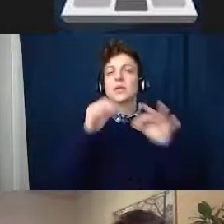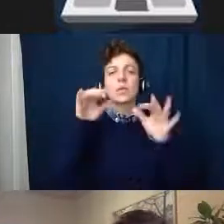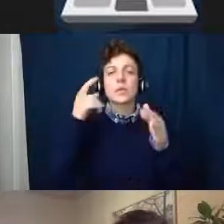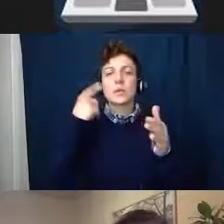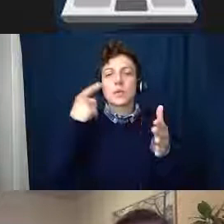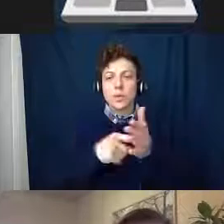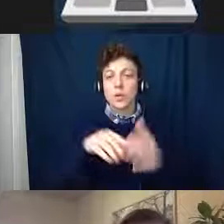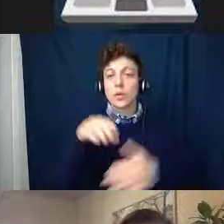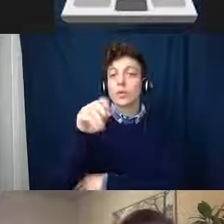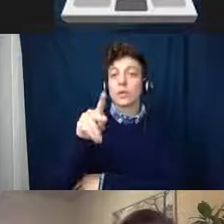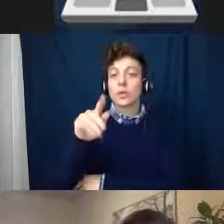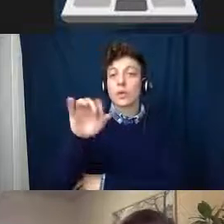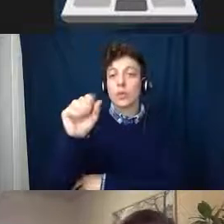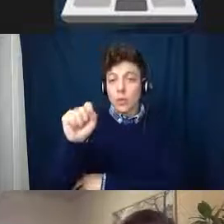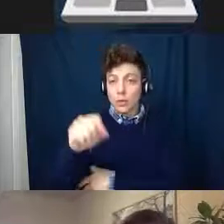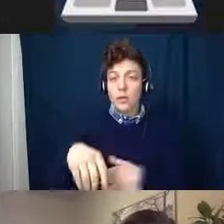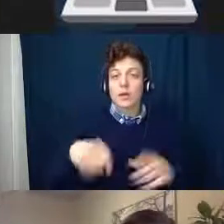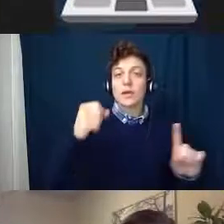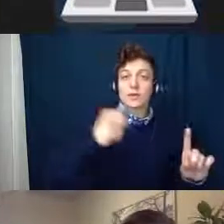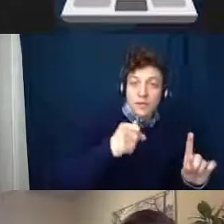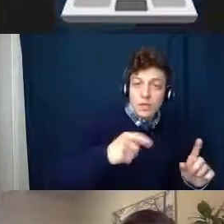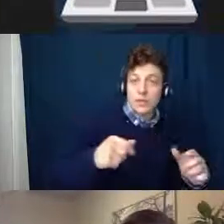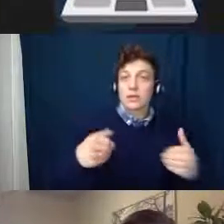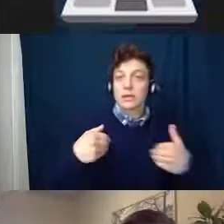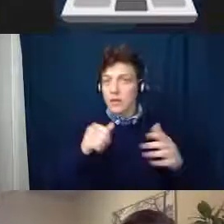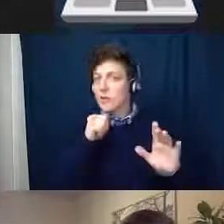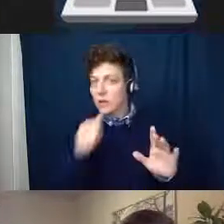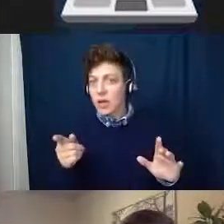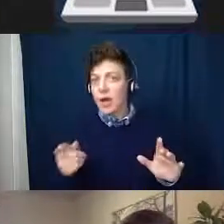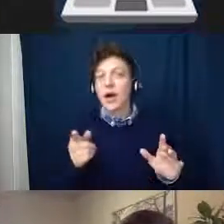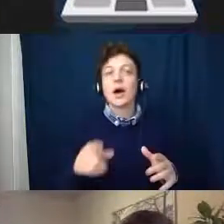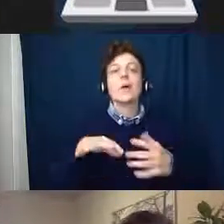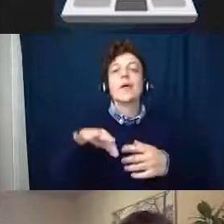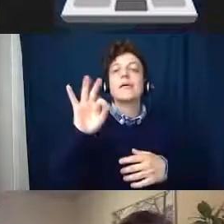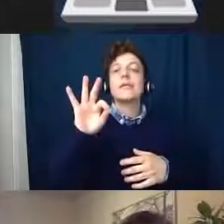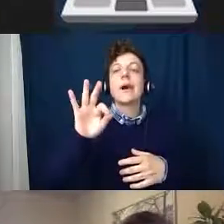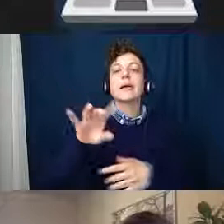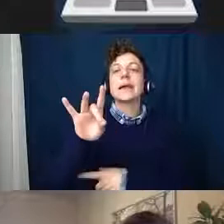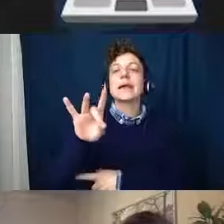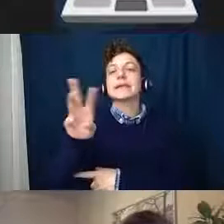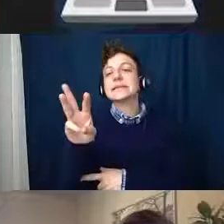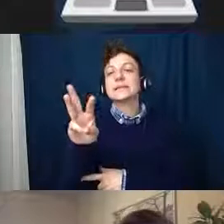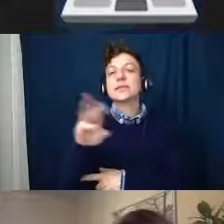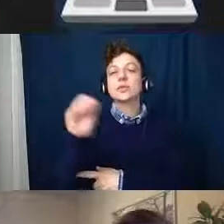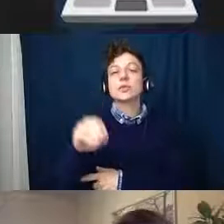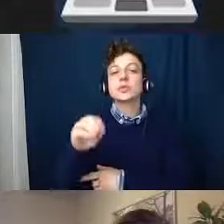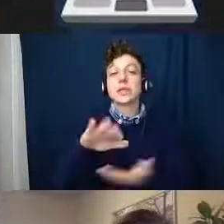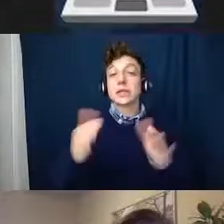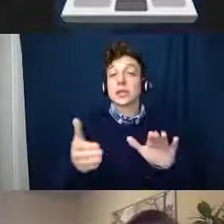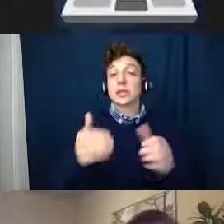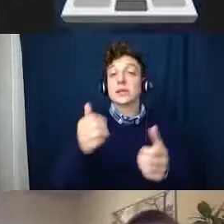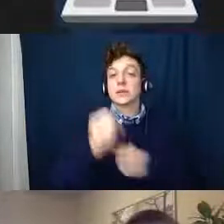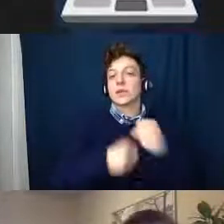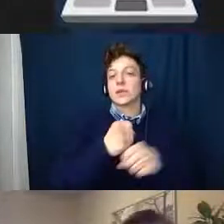without stimulants were detected in 86% of deaths in 2020, which is an increase. But you can also really